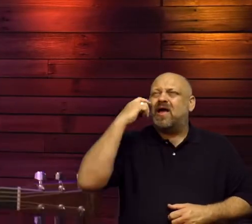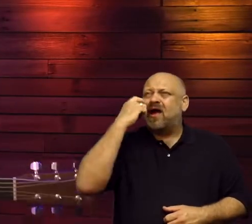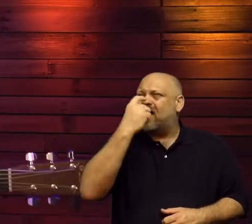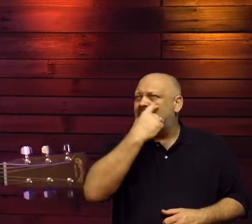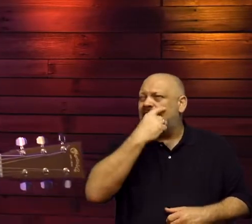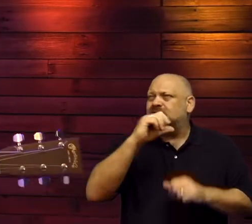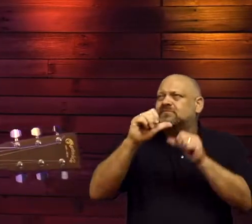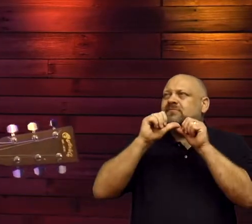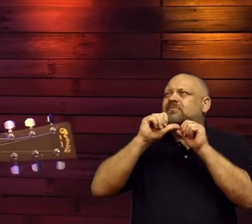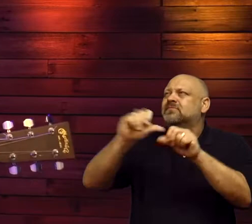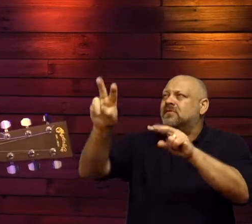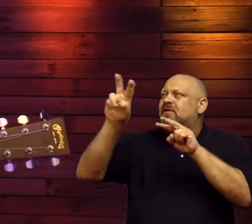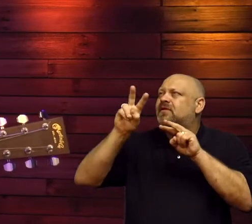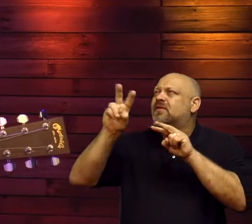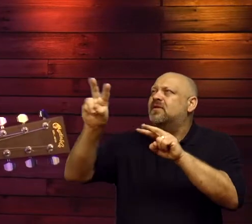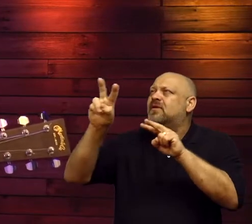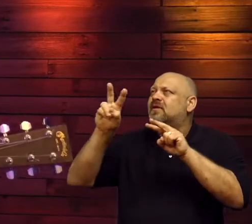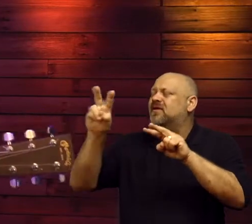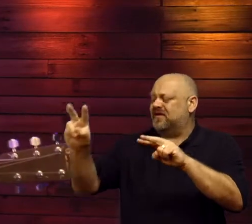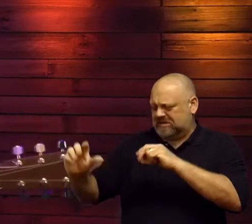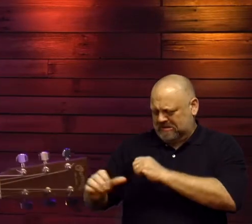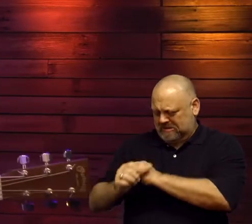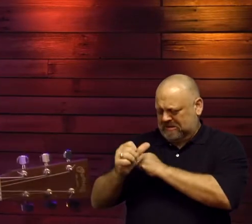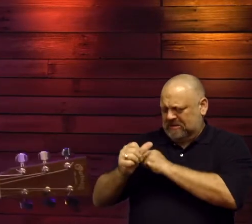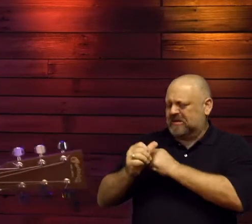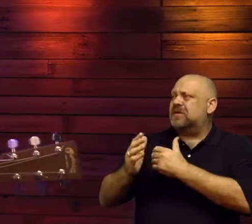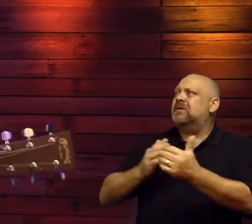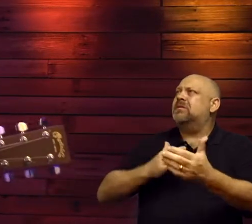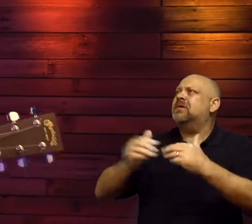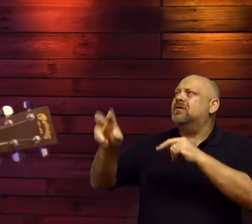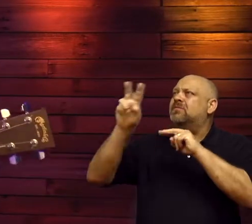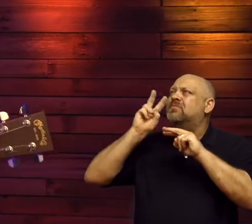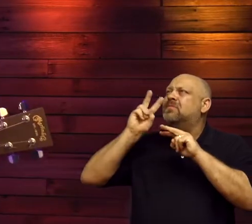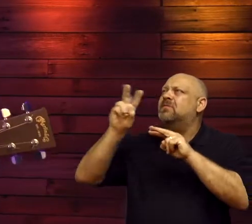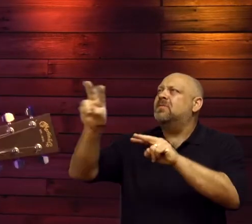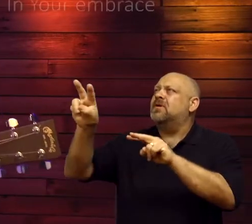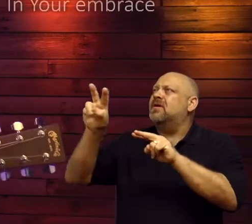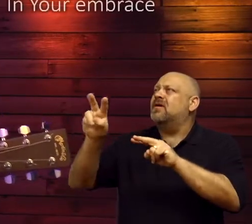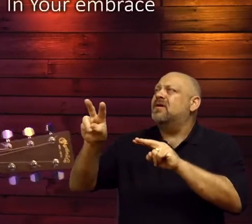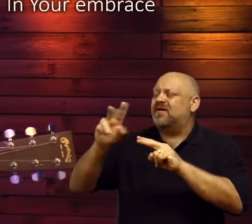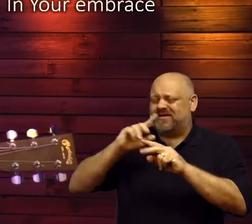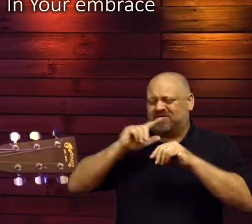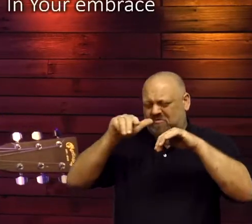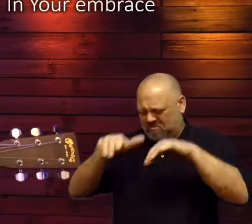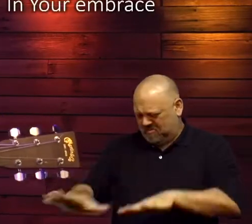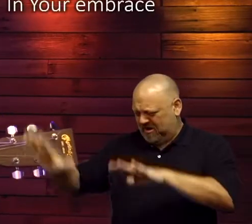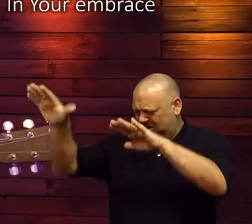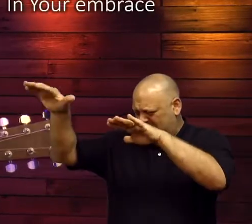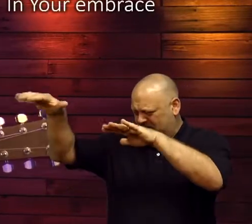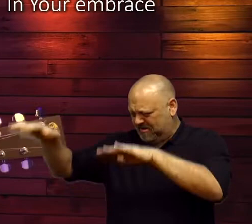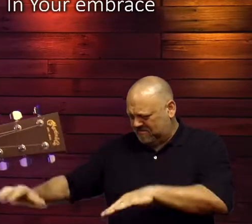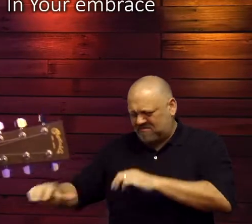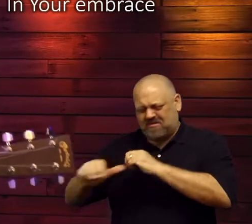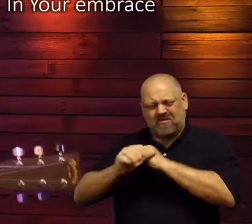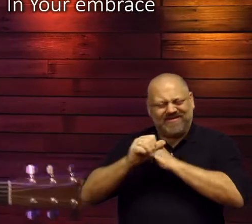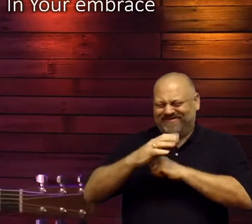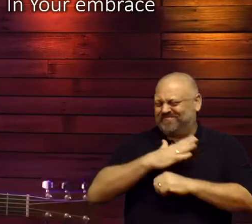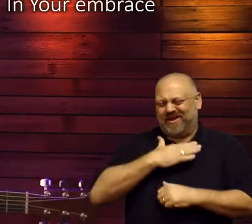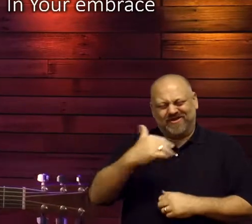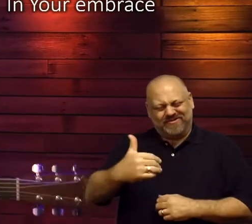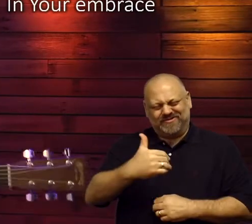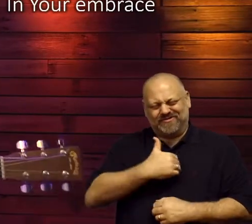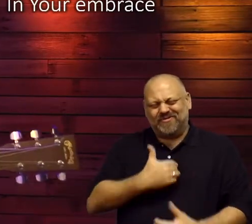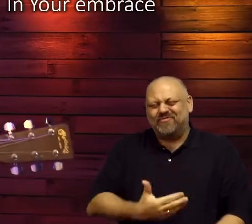and keep my eyes above the waves. When oceans rise,